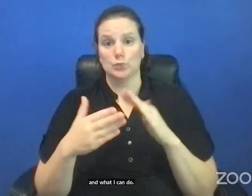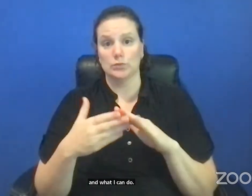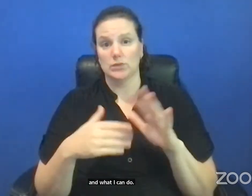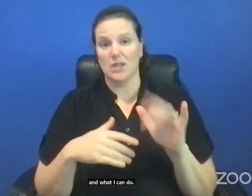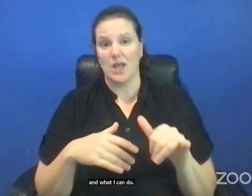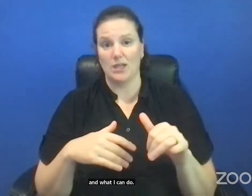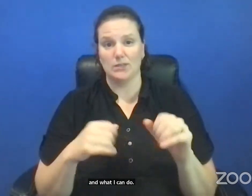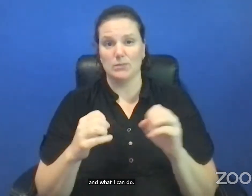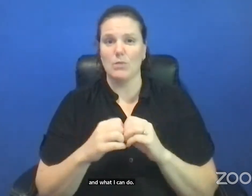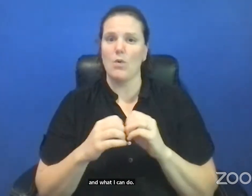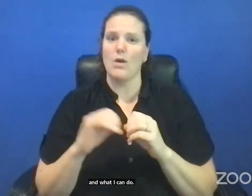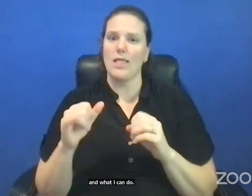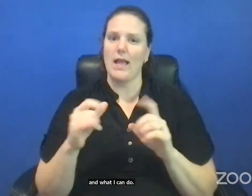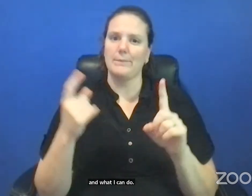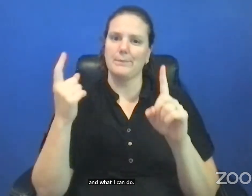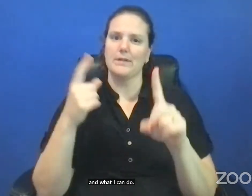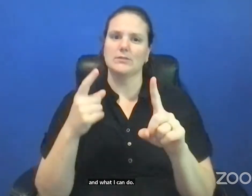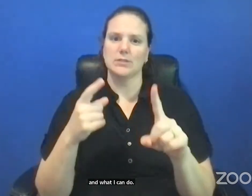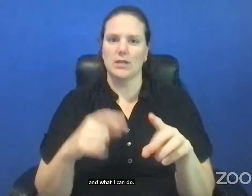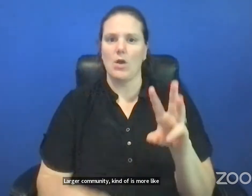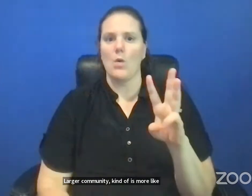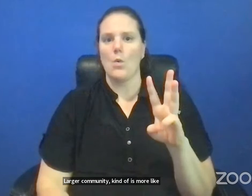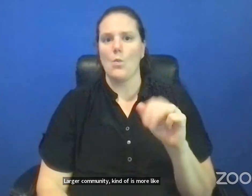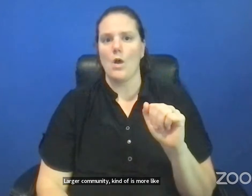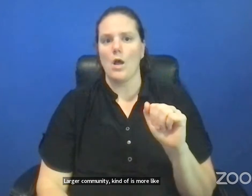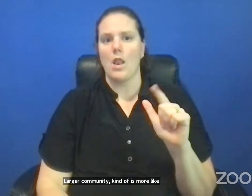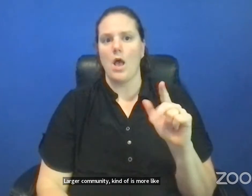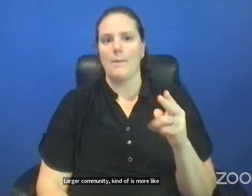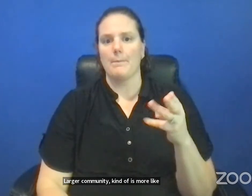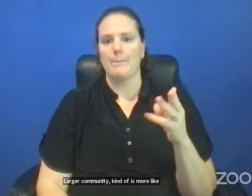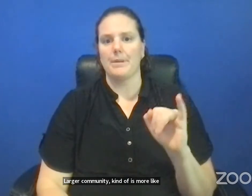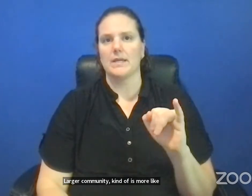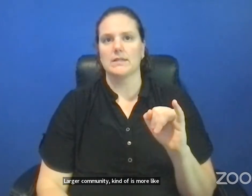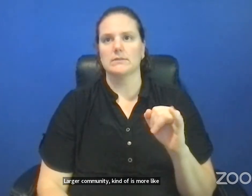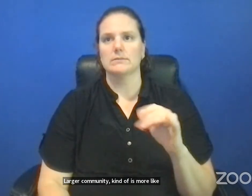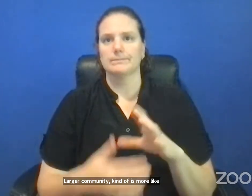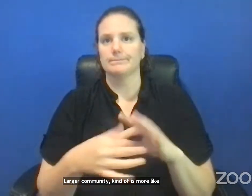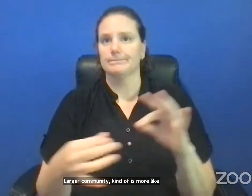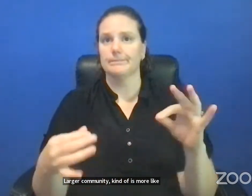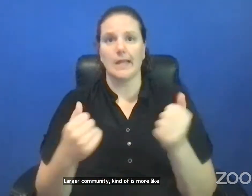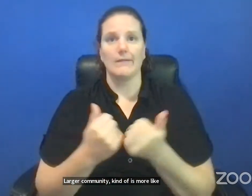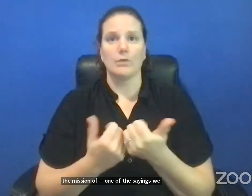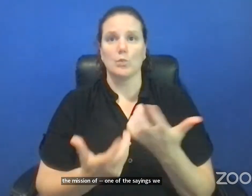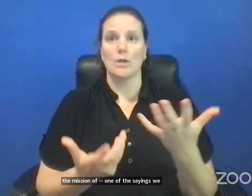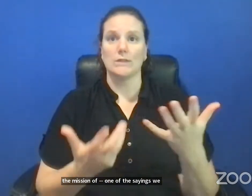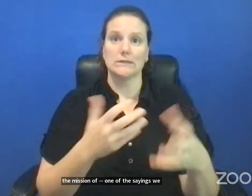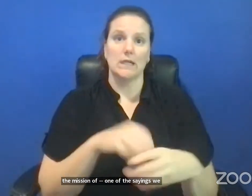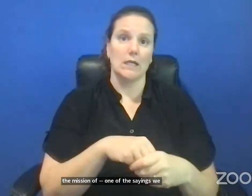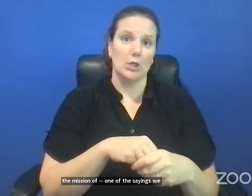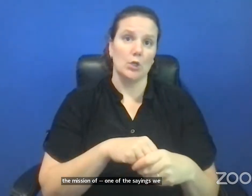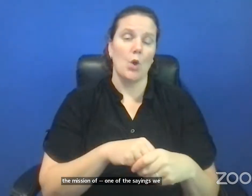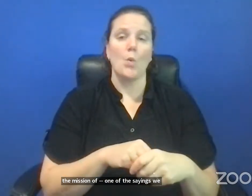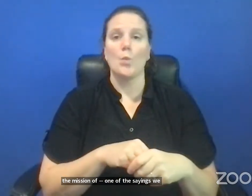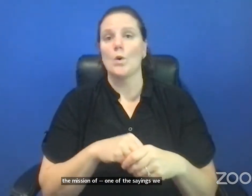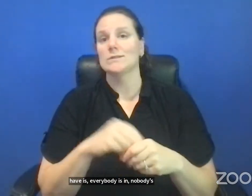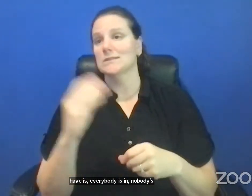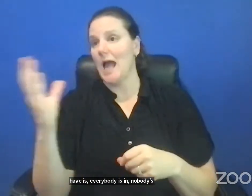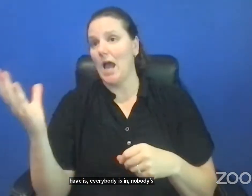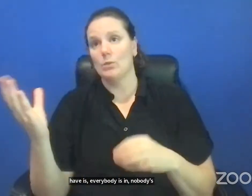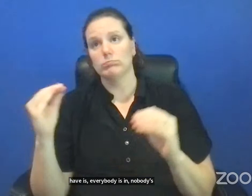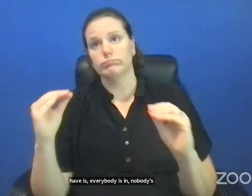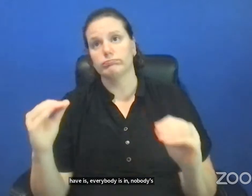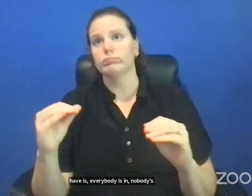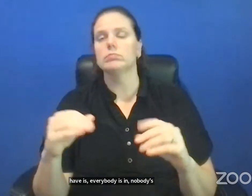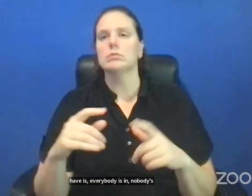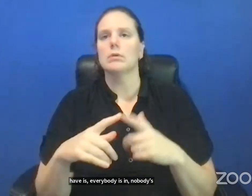of is more like the mission of Owami. One of the sayings we have is everybody's in, nobody's out. So we like to make sure that